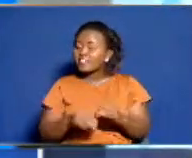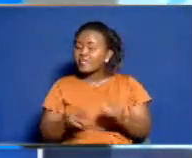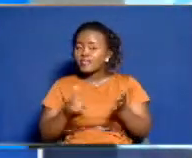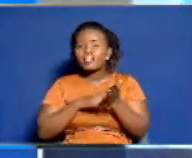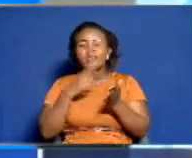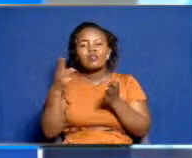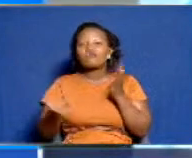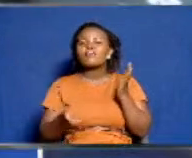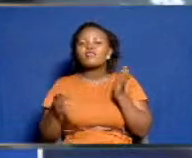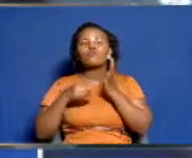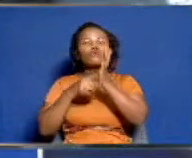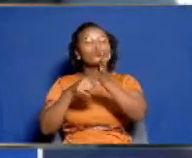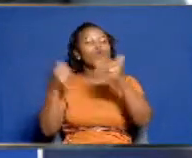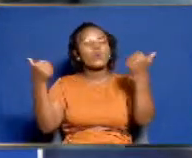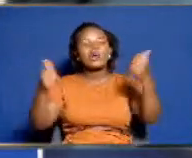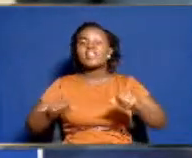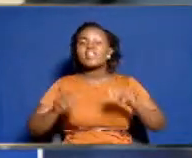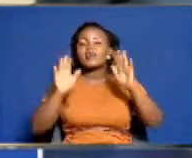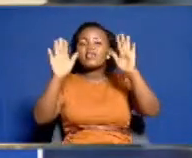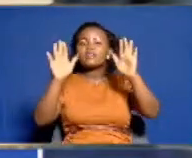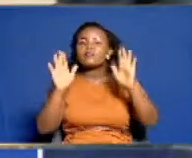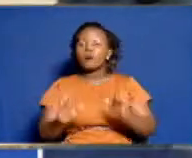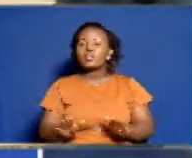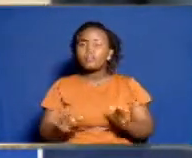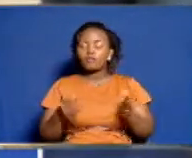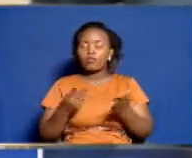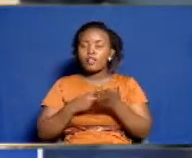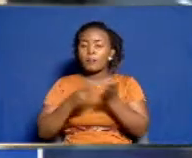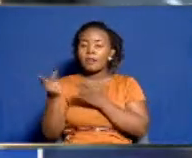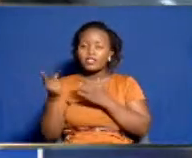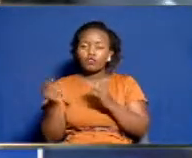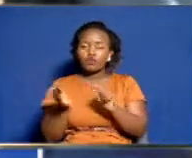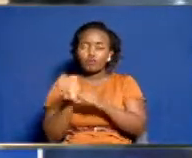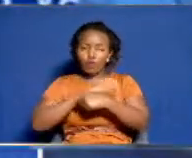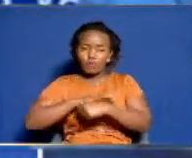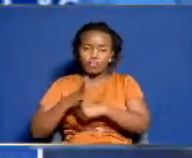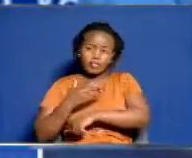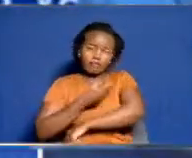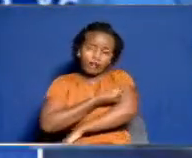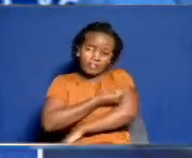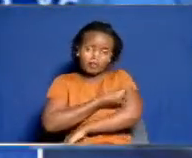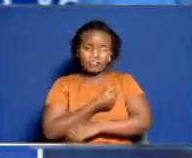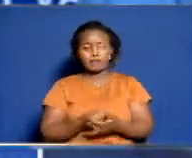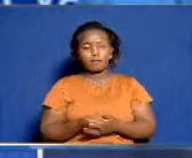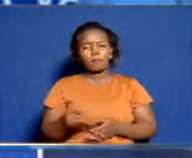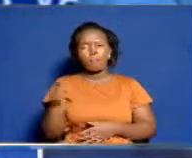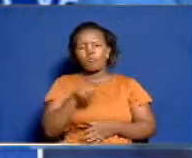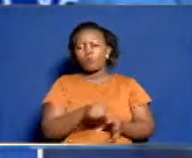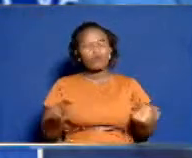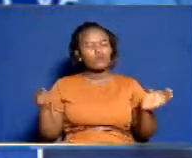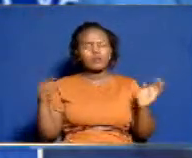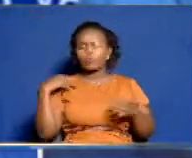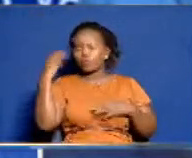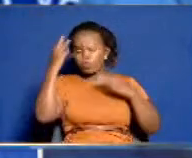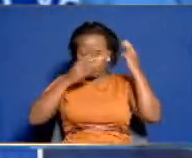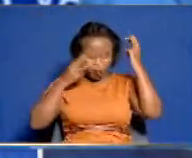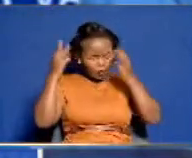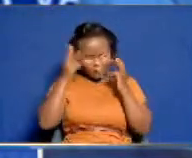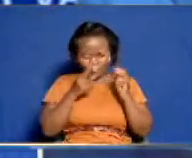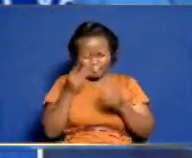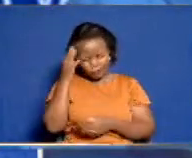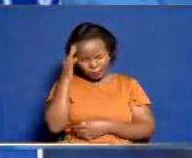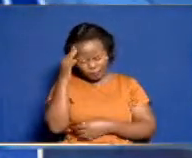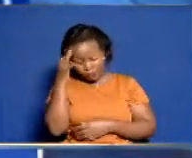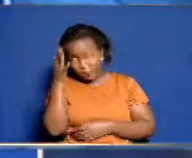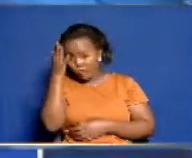any significant allocation for the purchase of the COVID-19 vaccines. We are deeply worried that despite the shocks